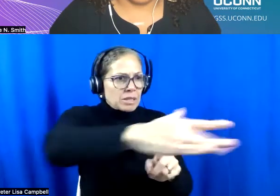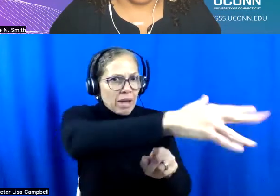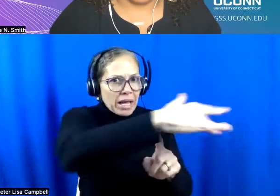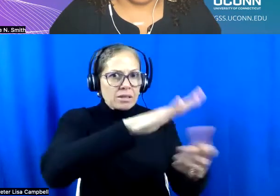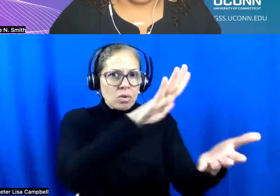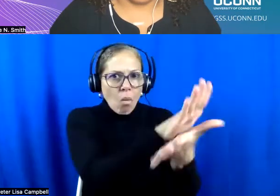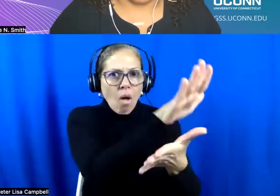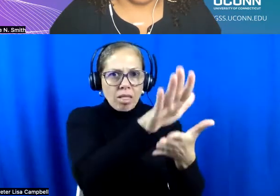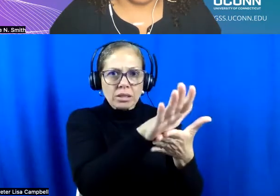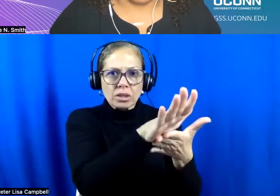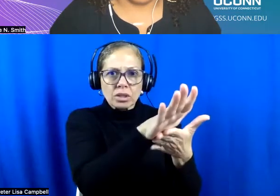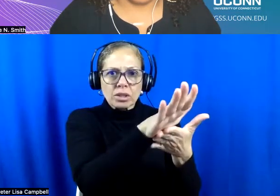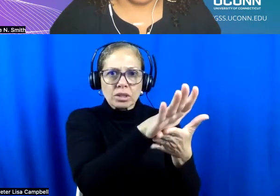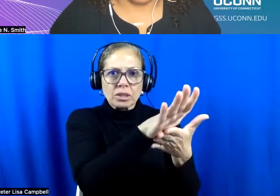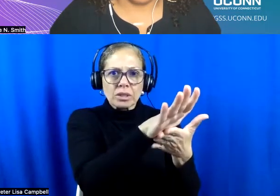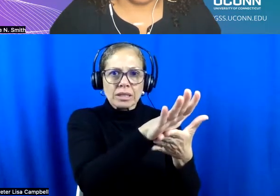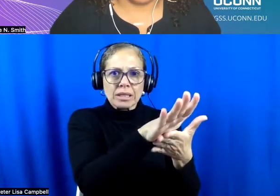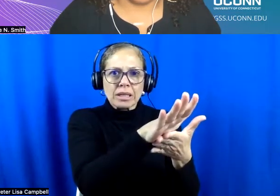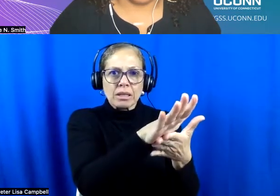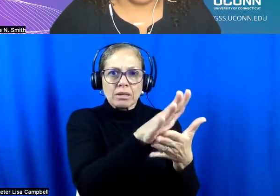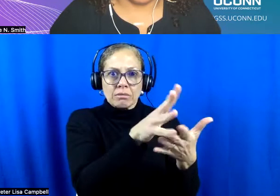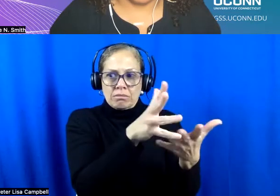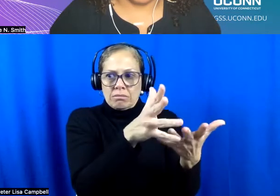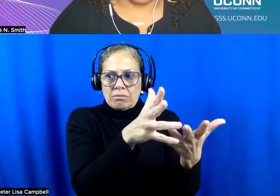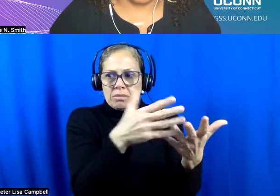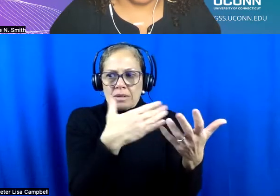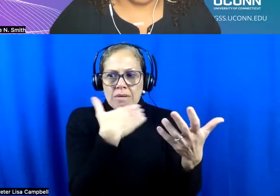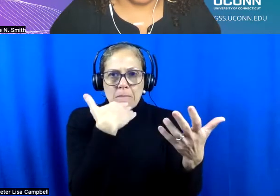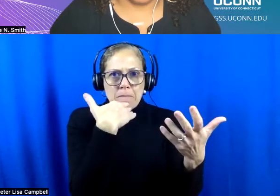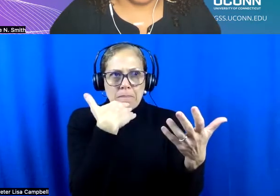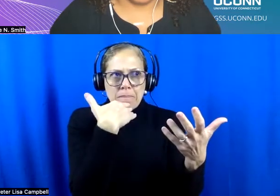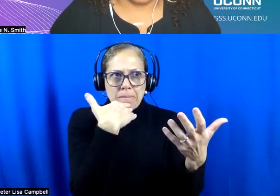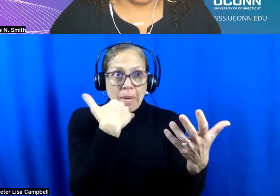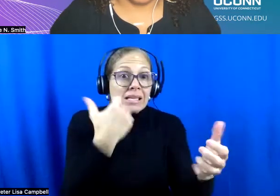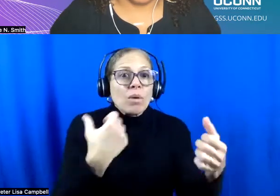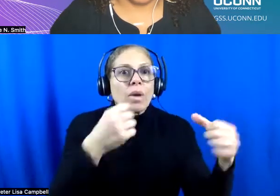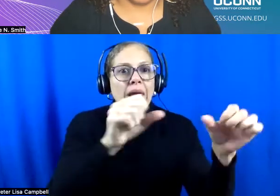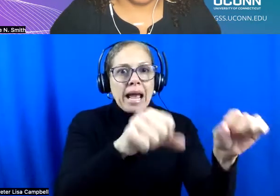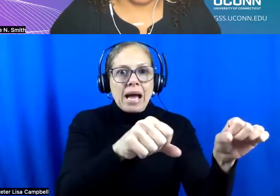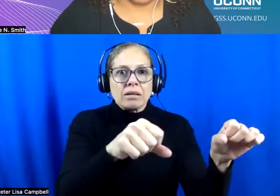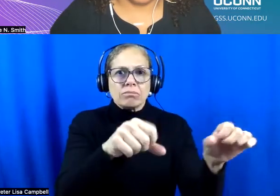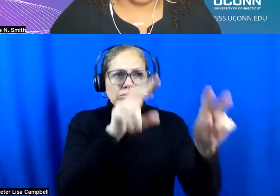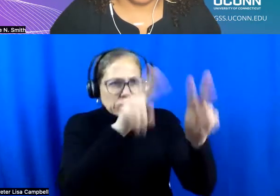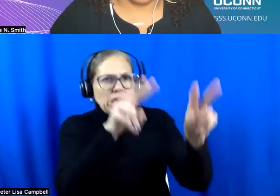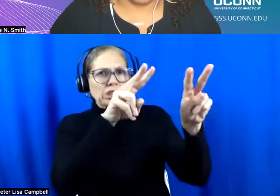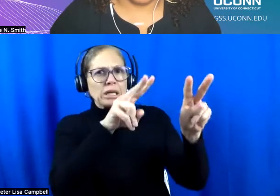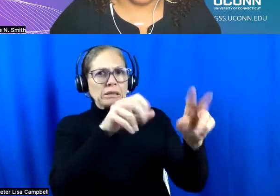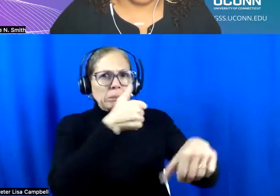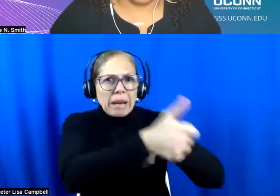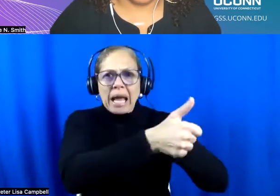where they're like, to the best that we can, you know, not judging or